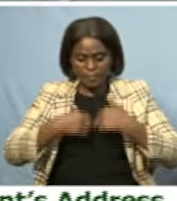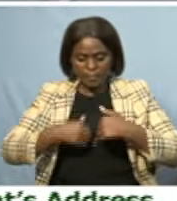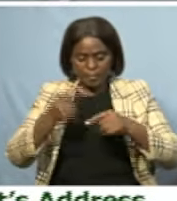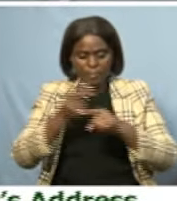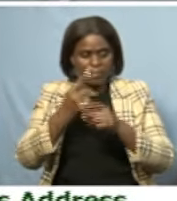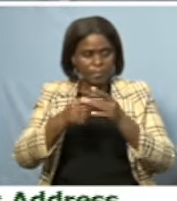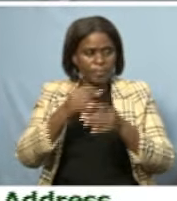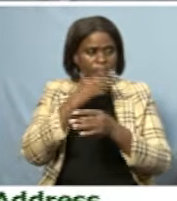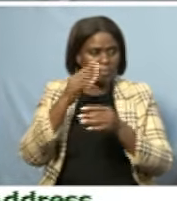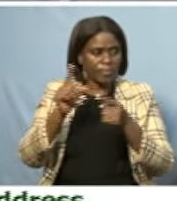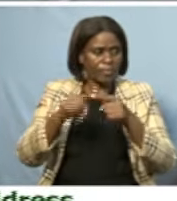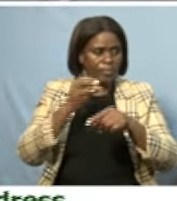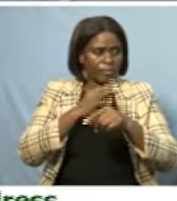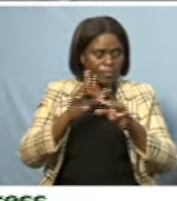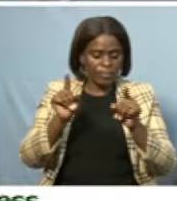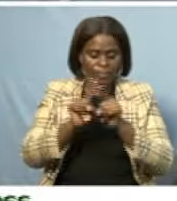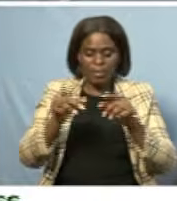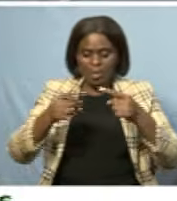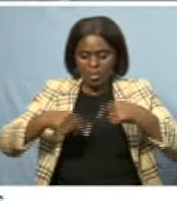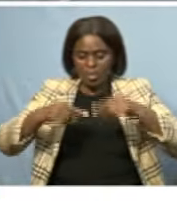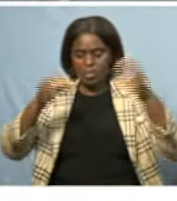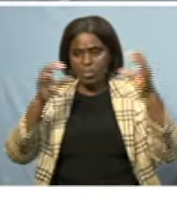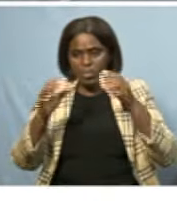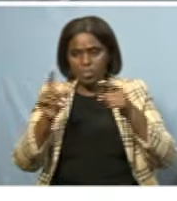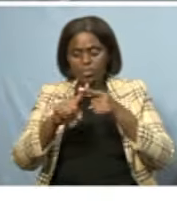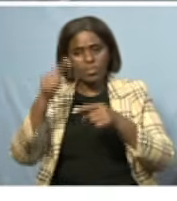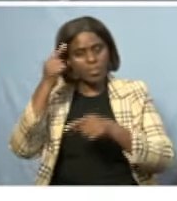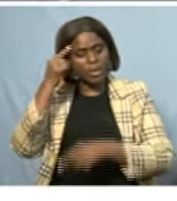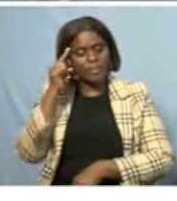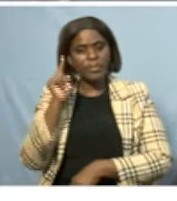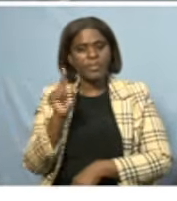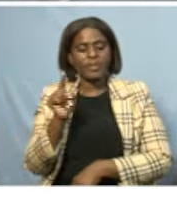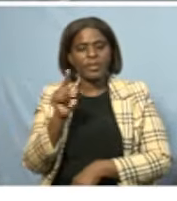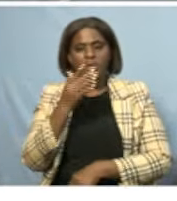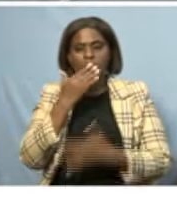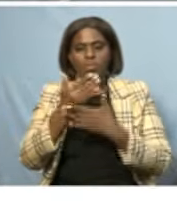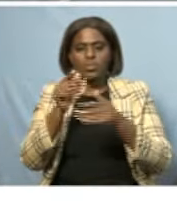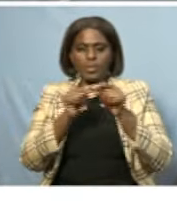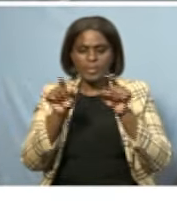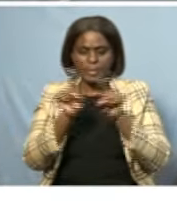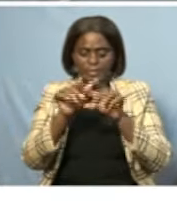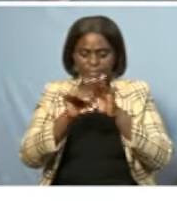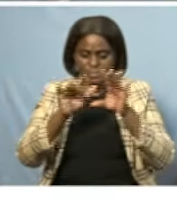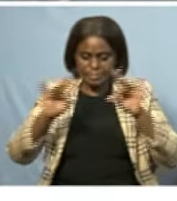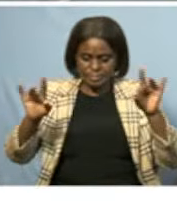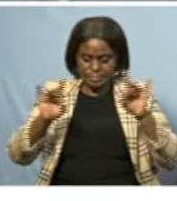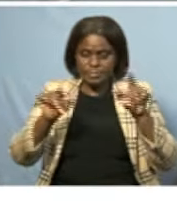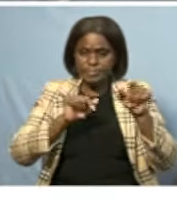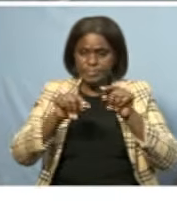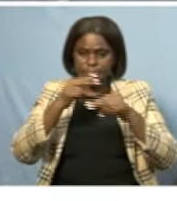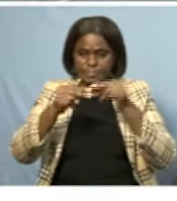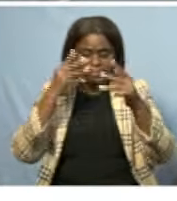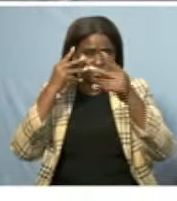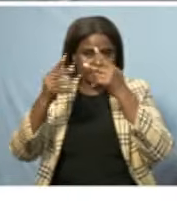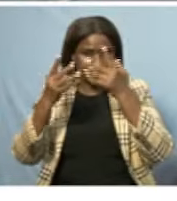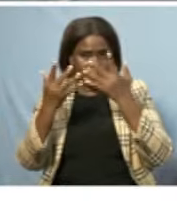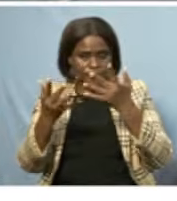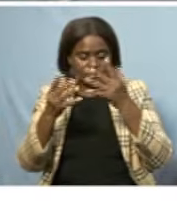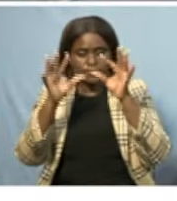from farmers to investors and from local communities to the government. Good governance in land administration means